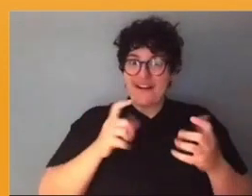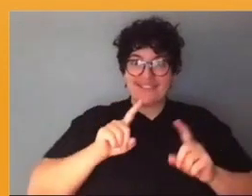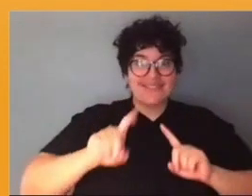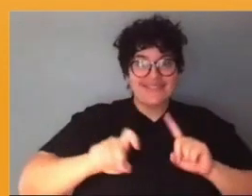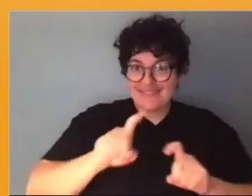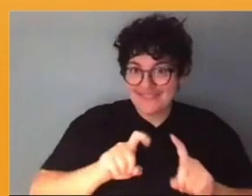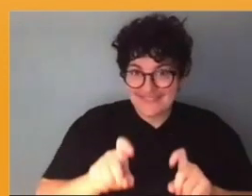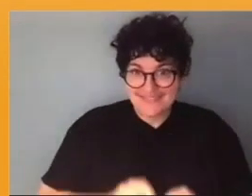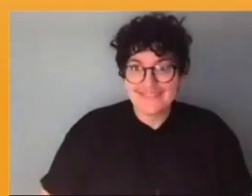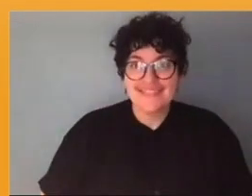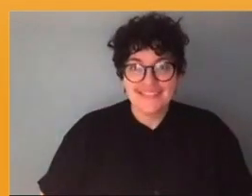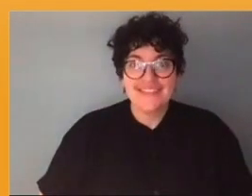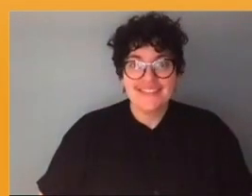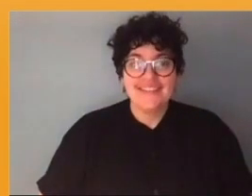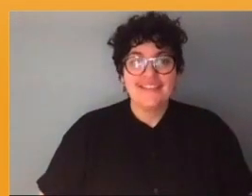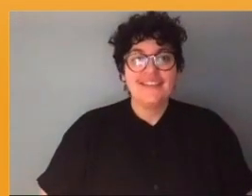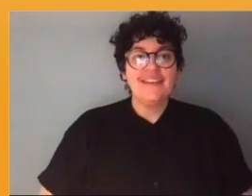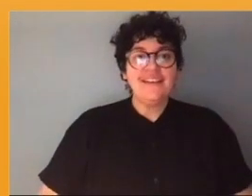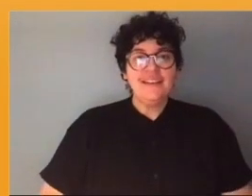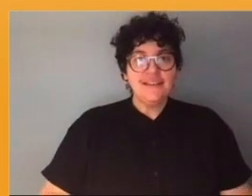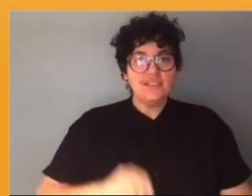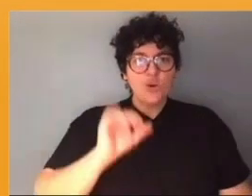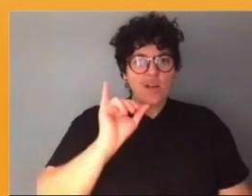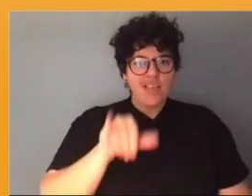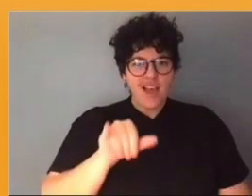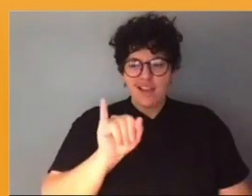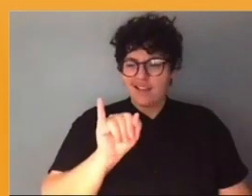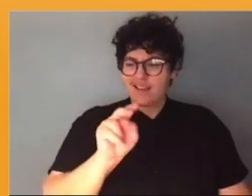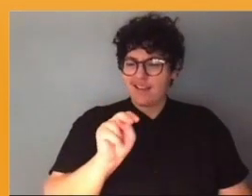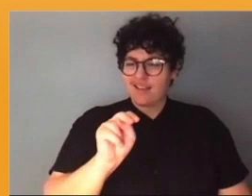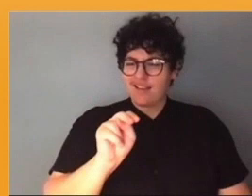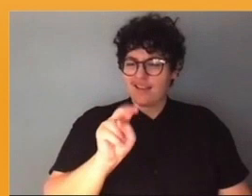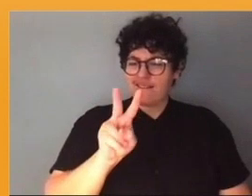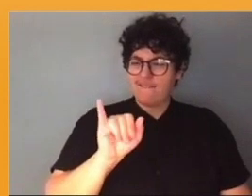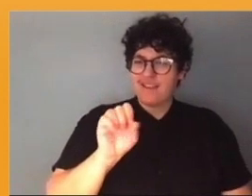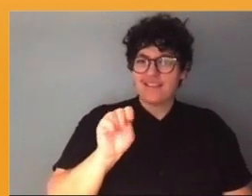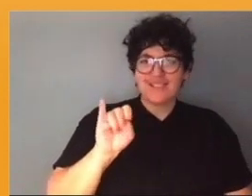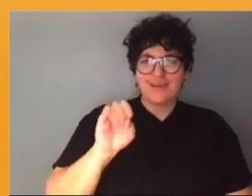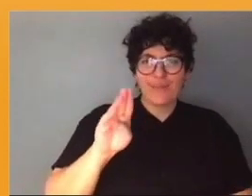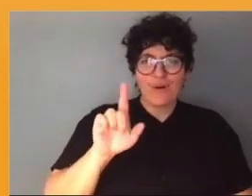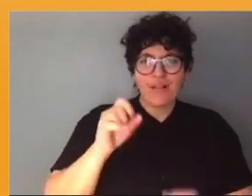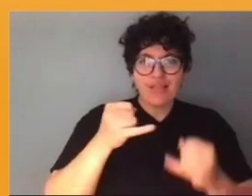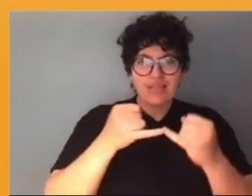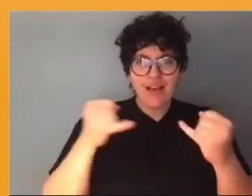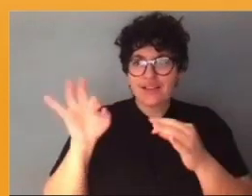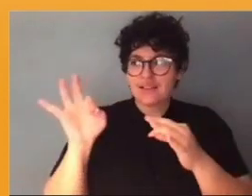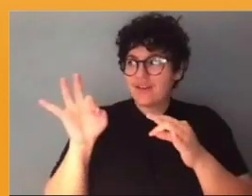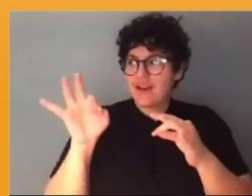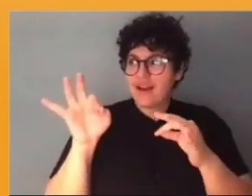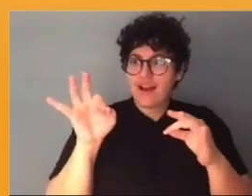The sort of invisible lines of eye movement is one thing.